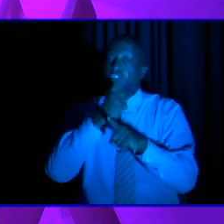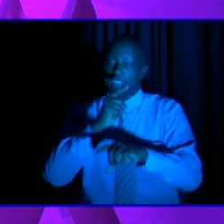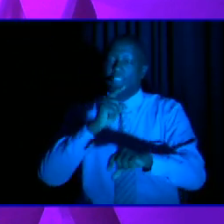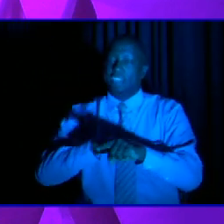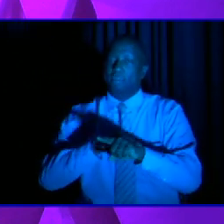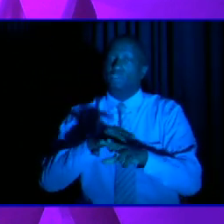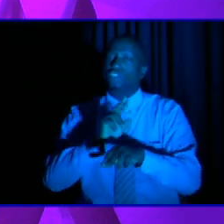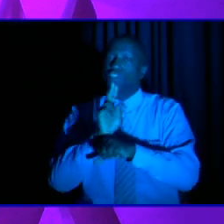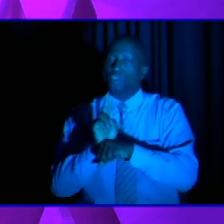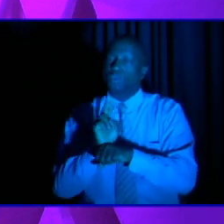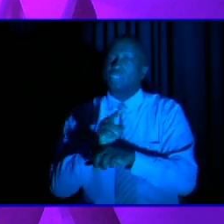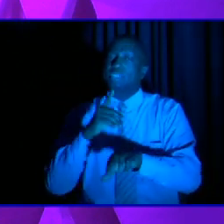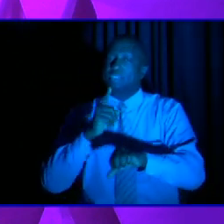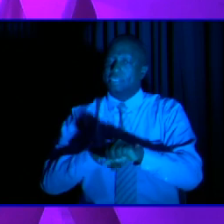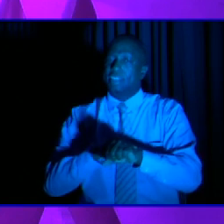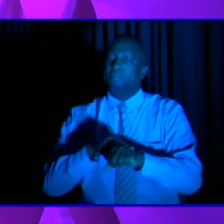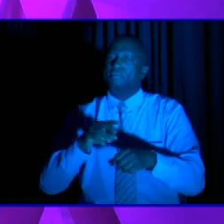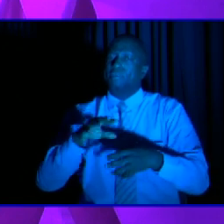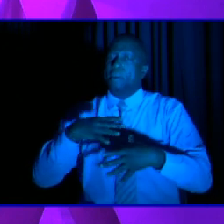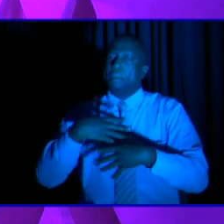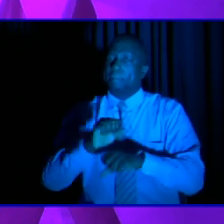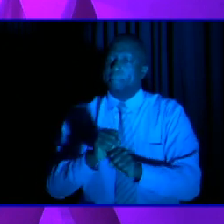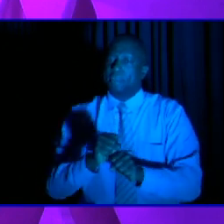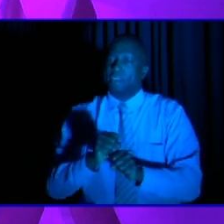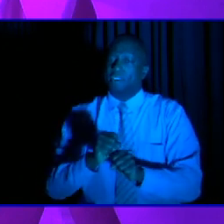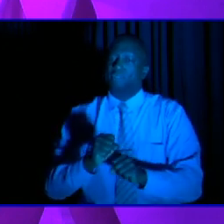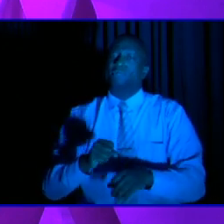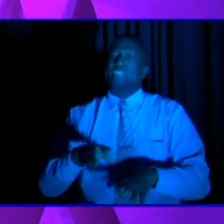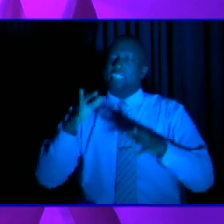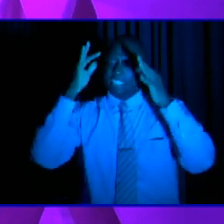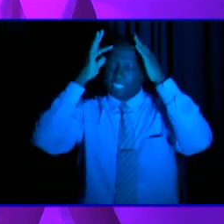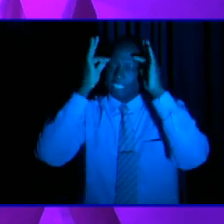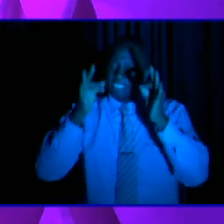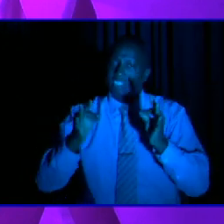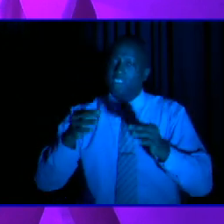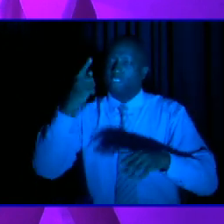using the current moment to secure a future victory,